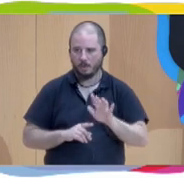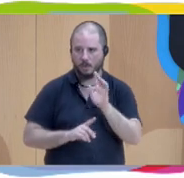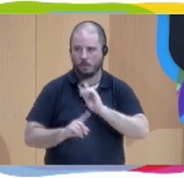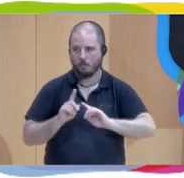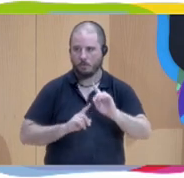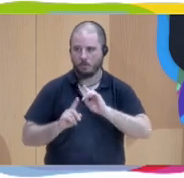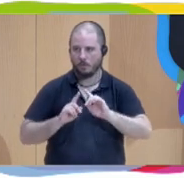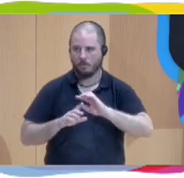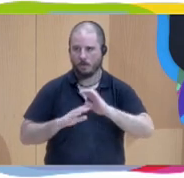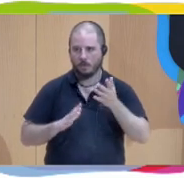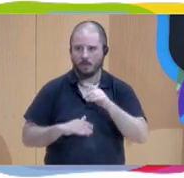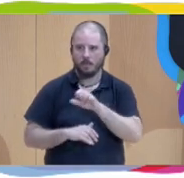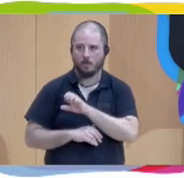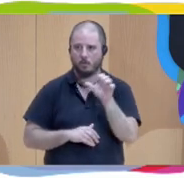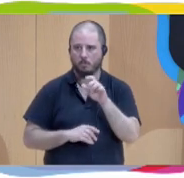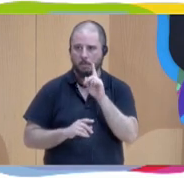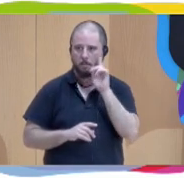el marco europeo. I